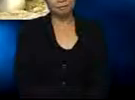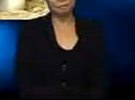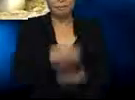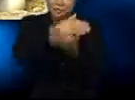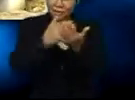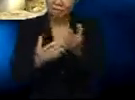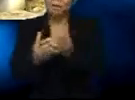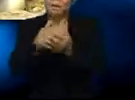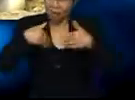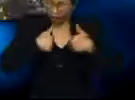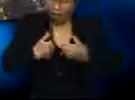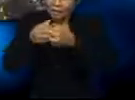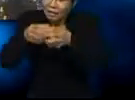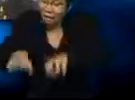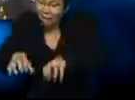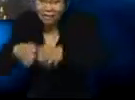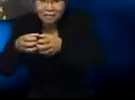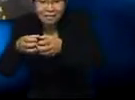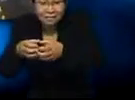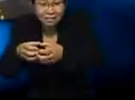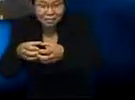Some animals lay eggs.